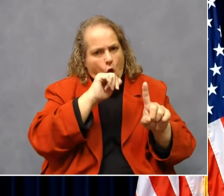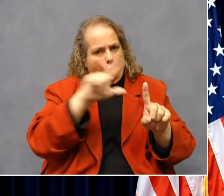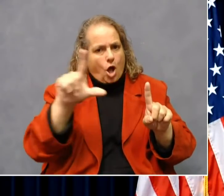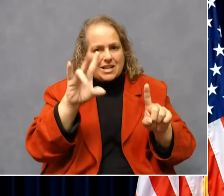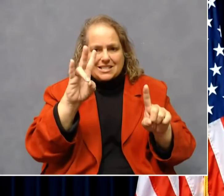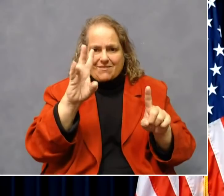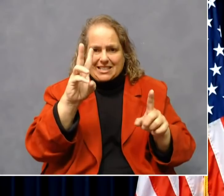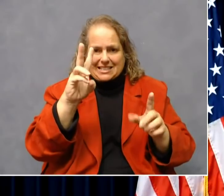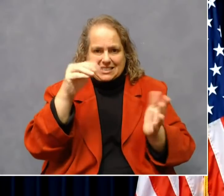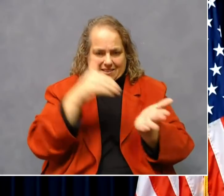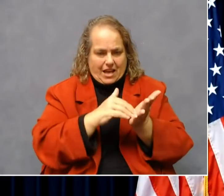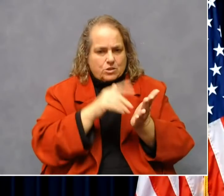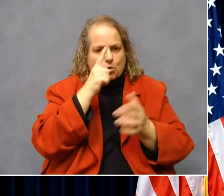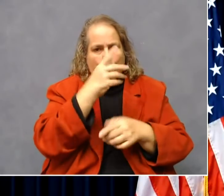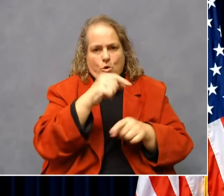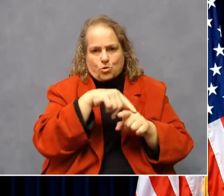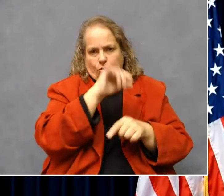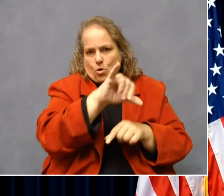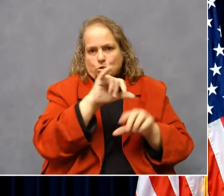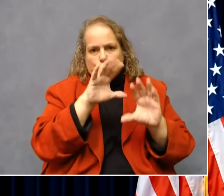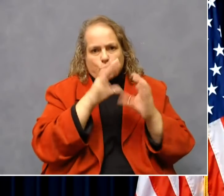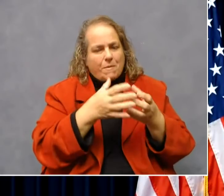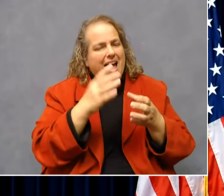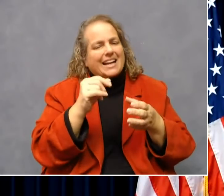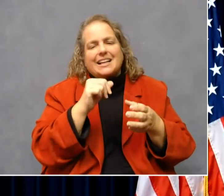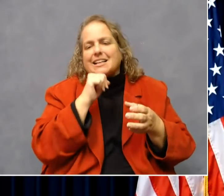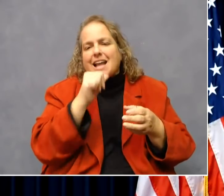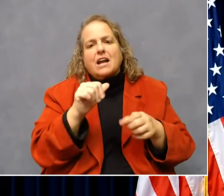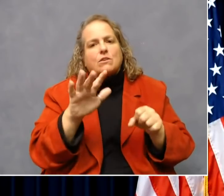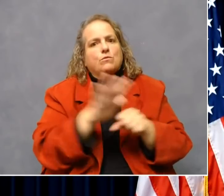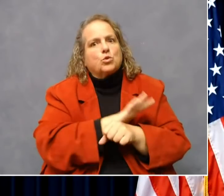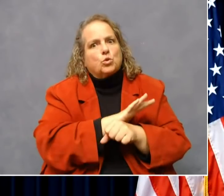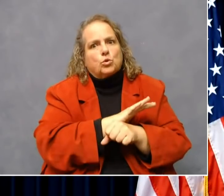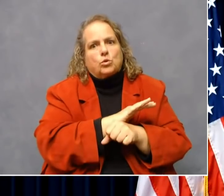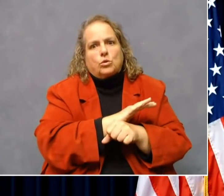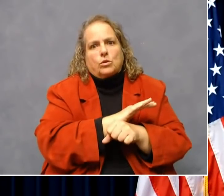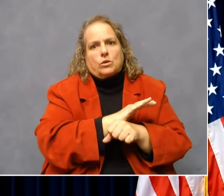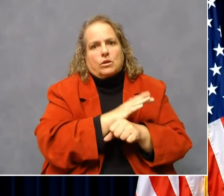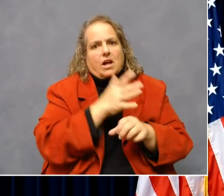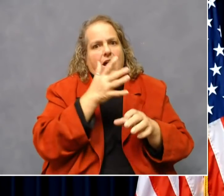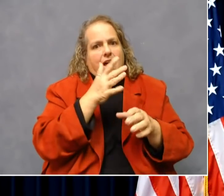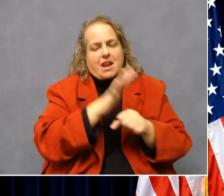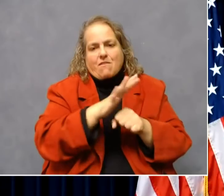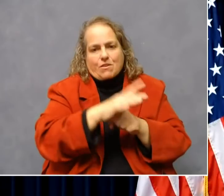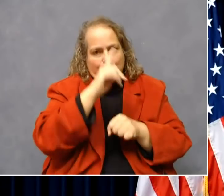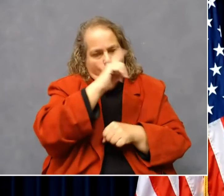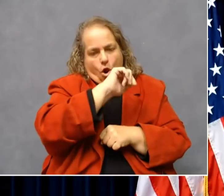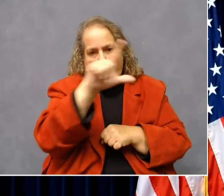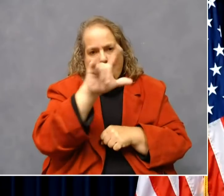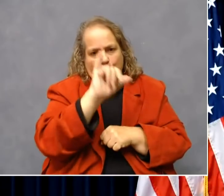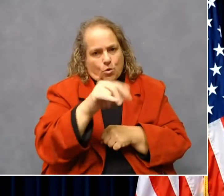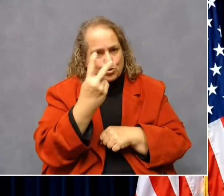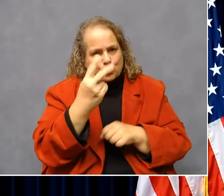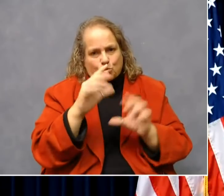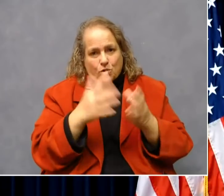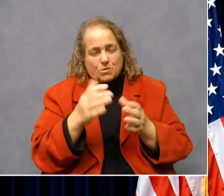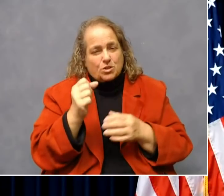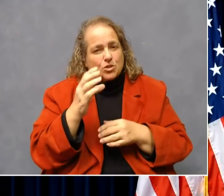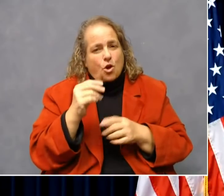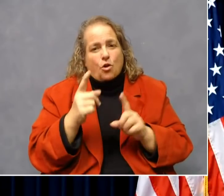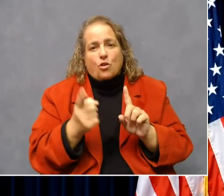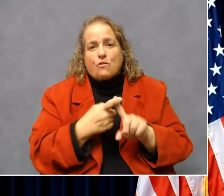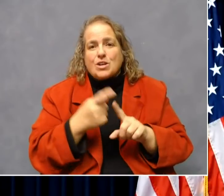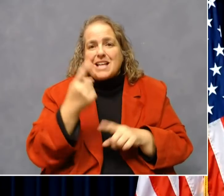them. And so we probably ought to expect at least through the first half of January, unless the production is a